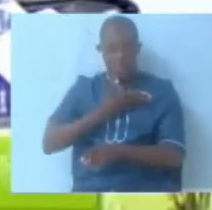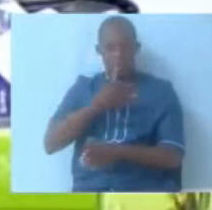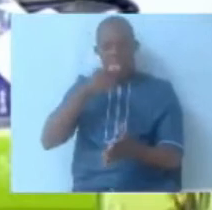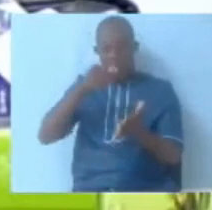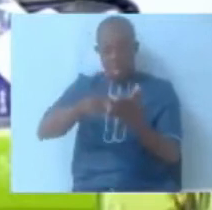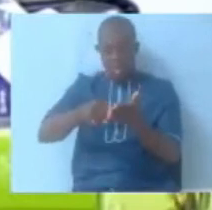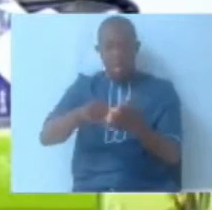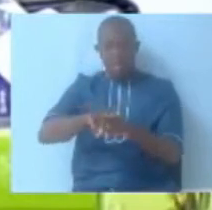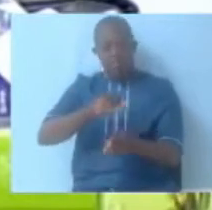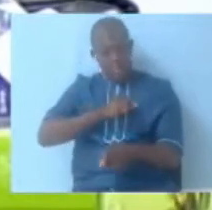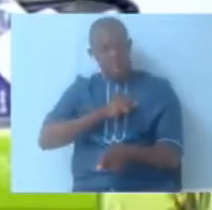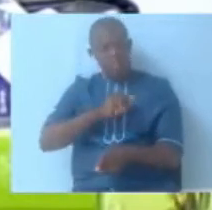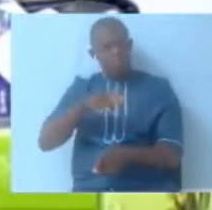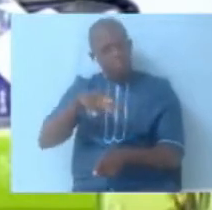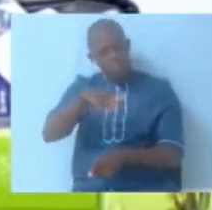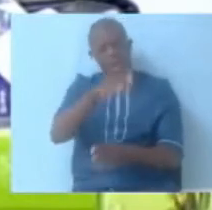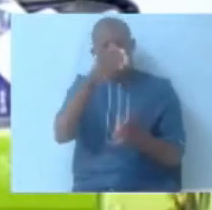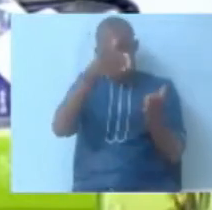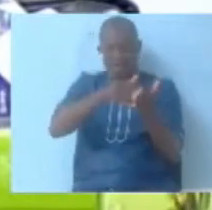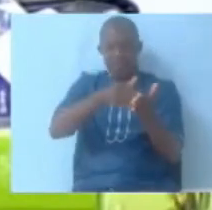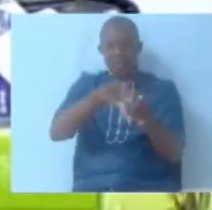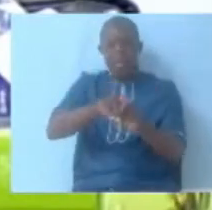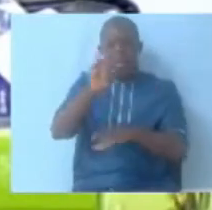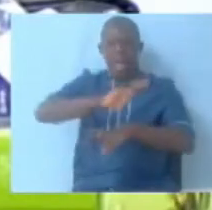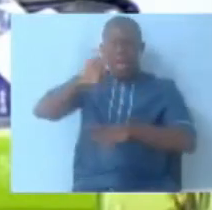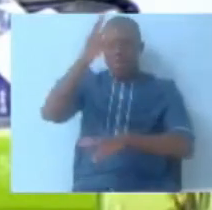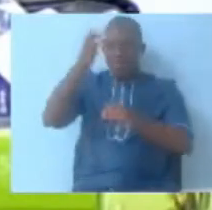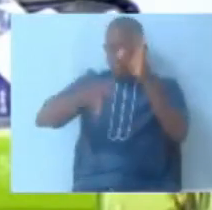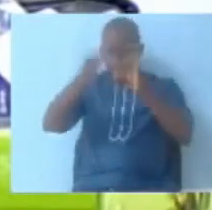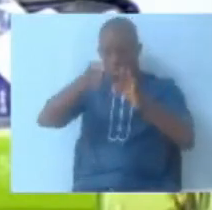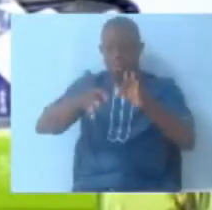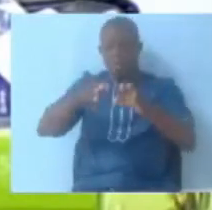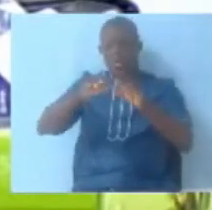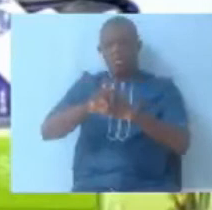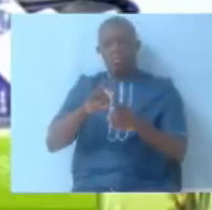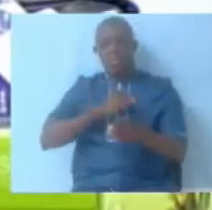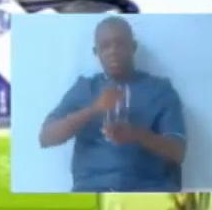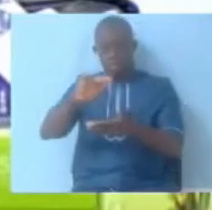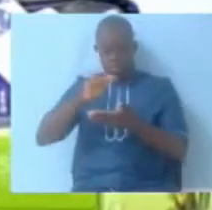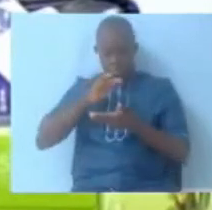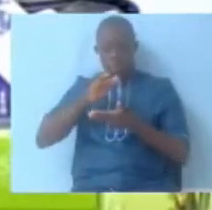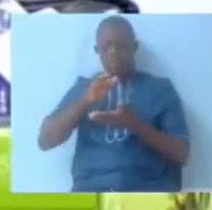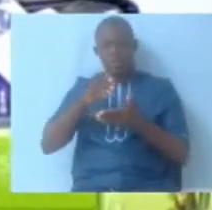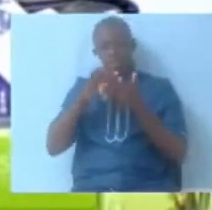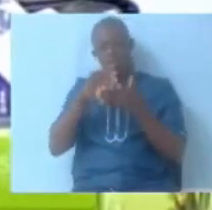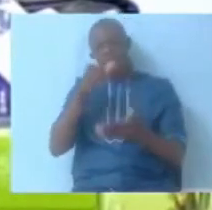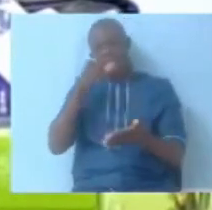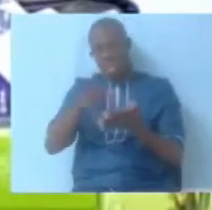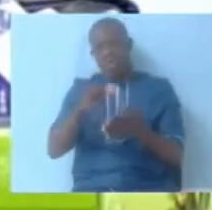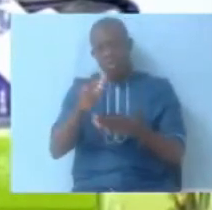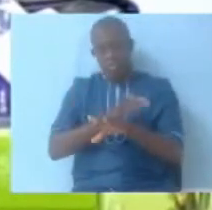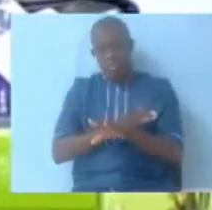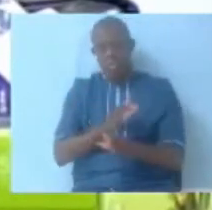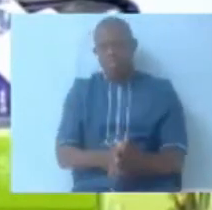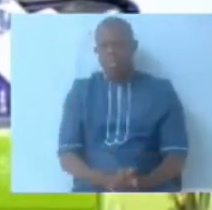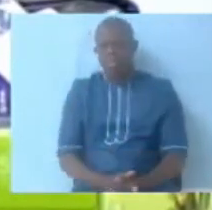where I received my letter. Asomo le mi nkumandi ko nga letter osotole bitu ndata high court otembo le mi letter odinna.